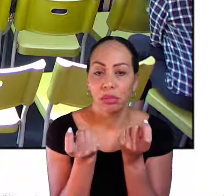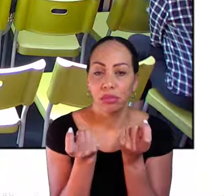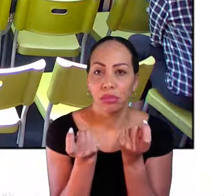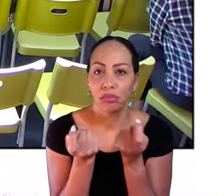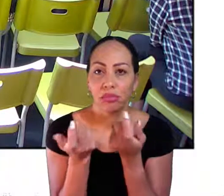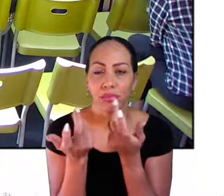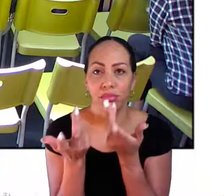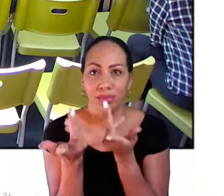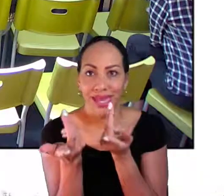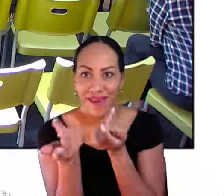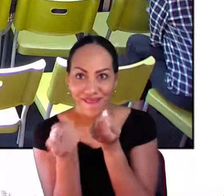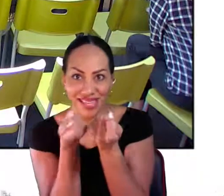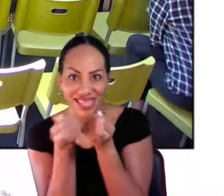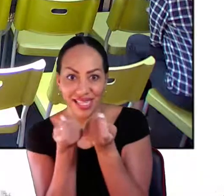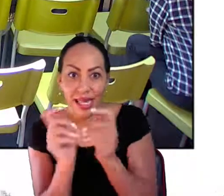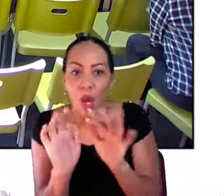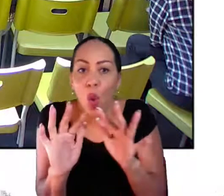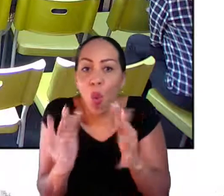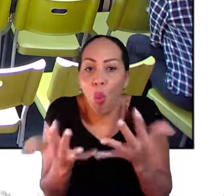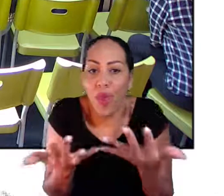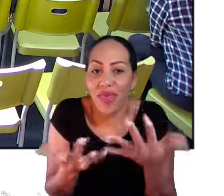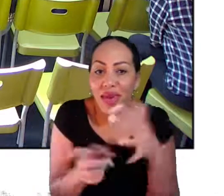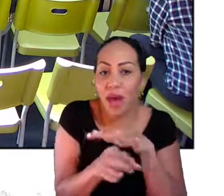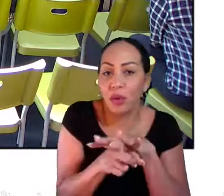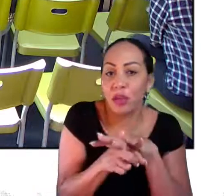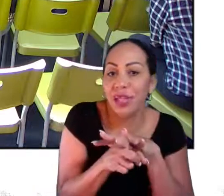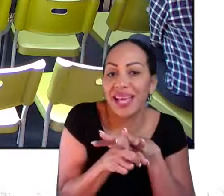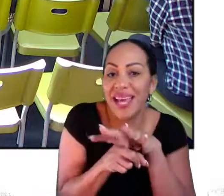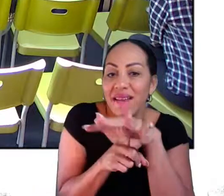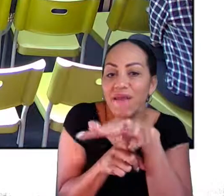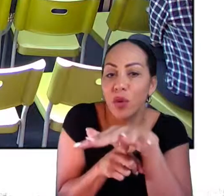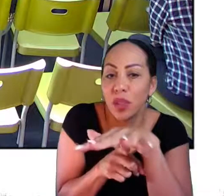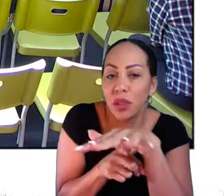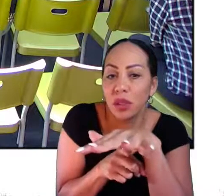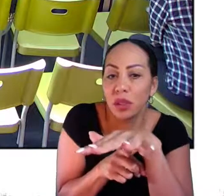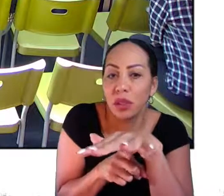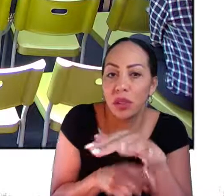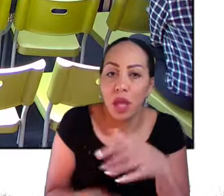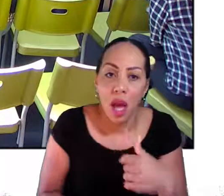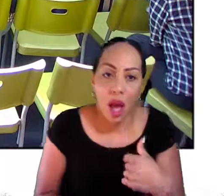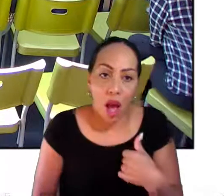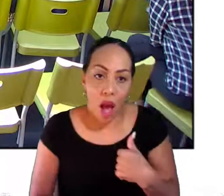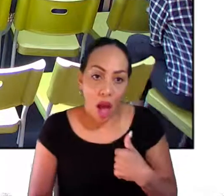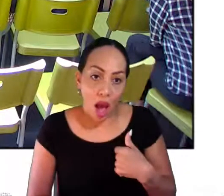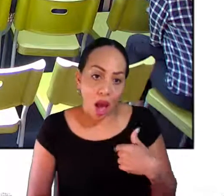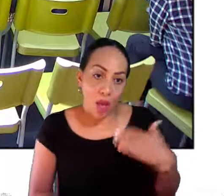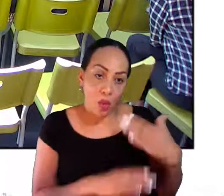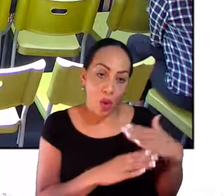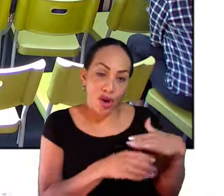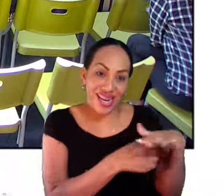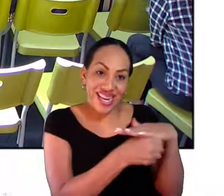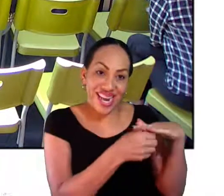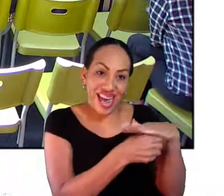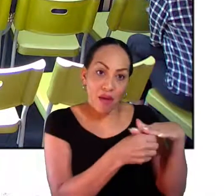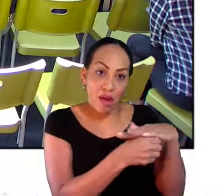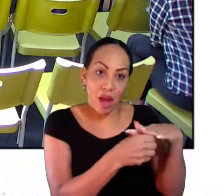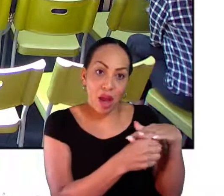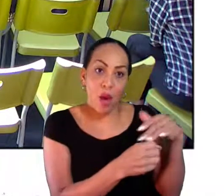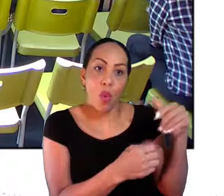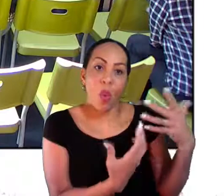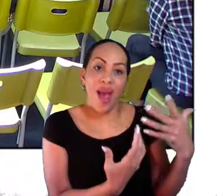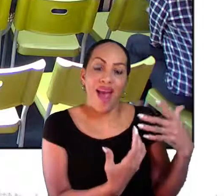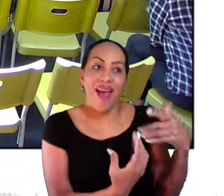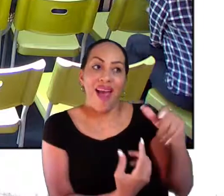I work in arts and health, and I'm interested in giving a voice to people who have difficulty in even expressing themselves, let alone